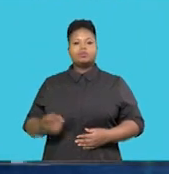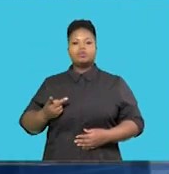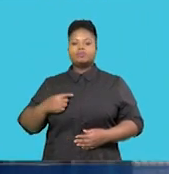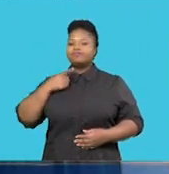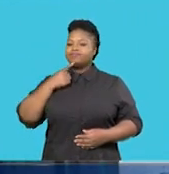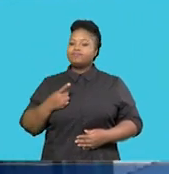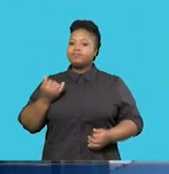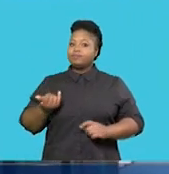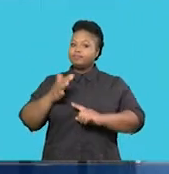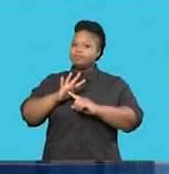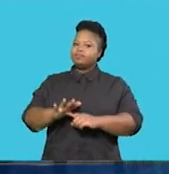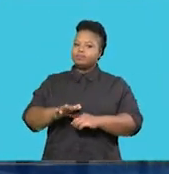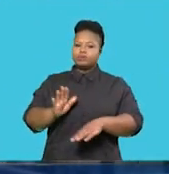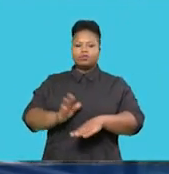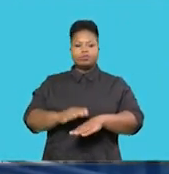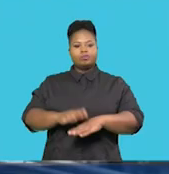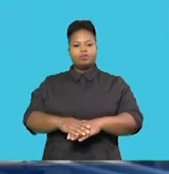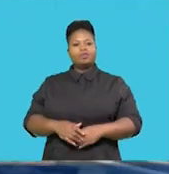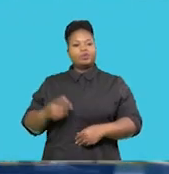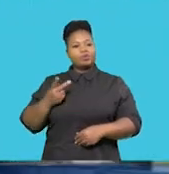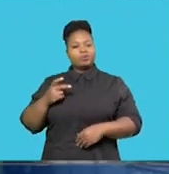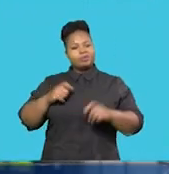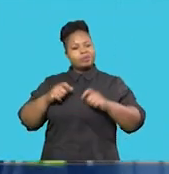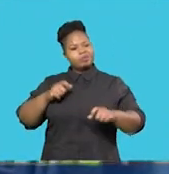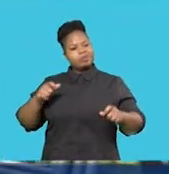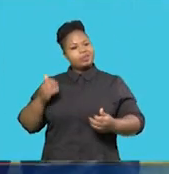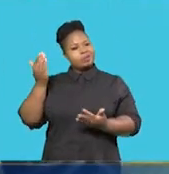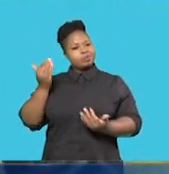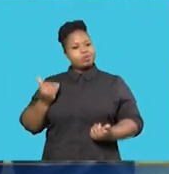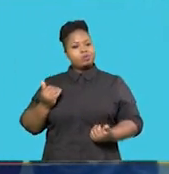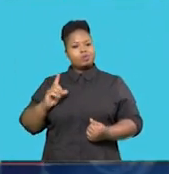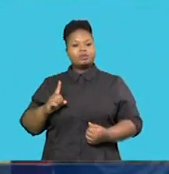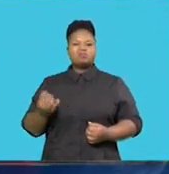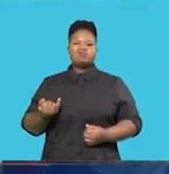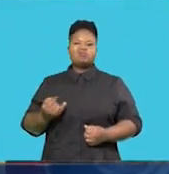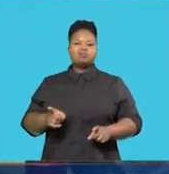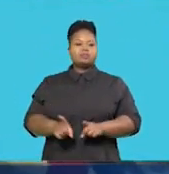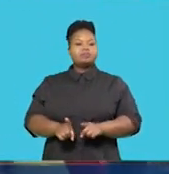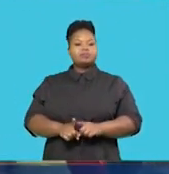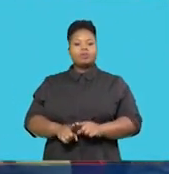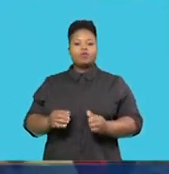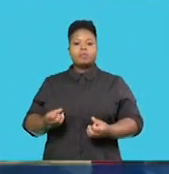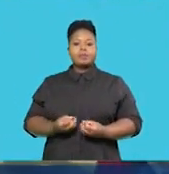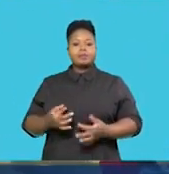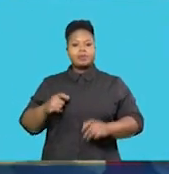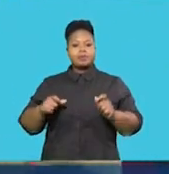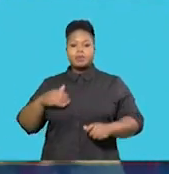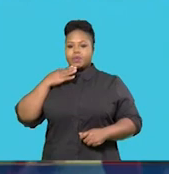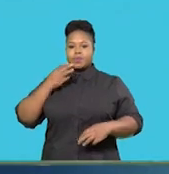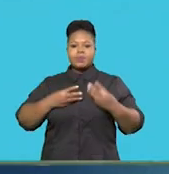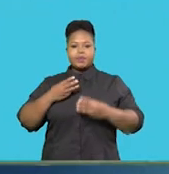izoba umfanekiso ngqondweni wekamva labemi beli kwimiba efana nokulwa nezinga eliphezulu lentswela